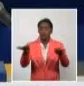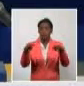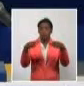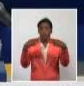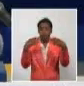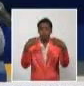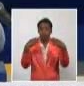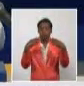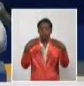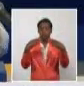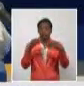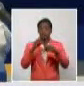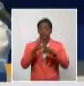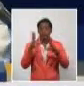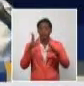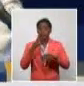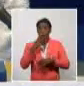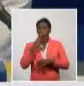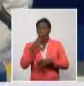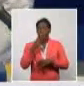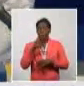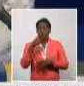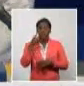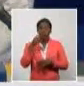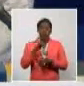184 countries with